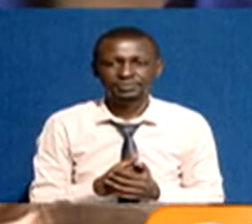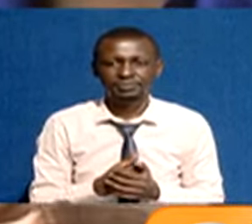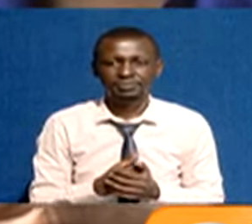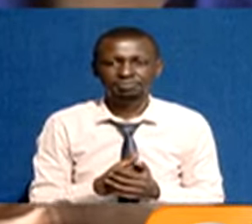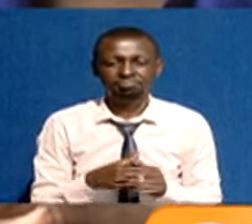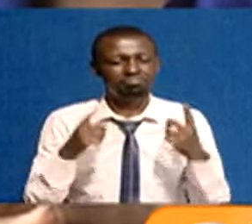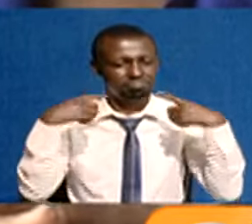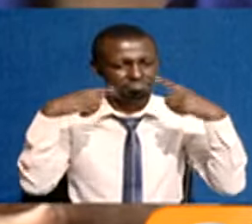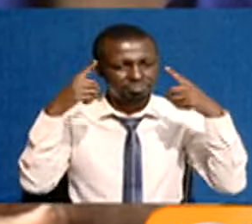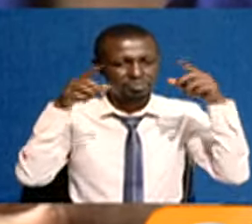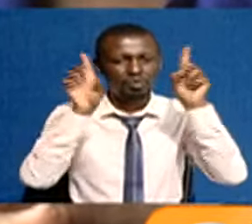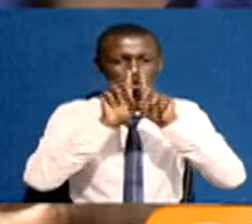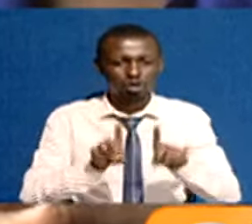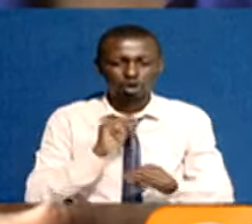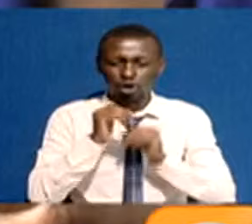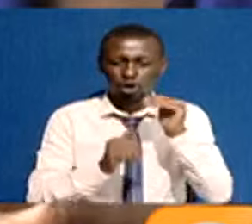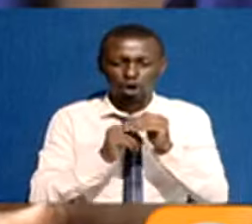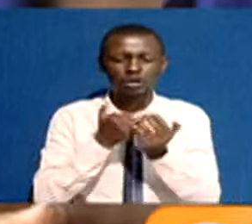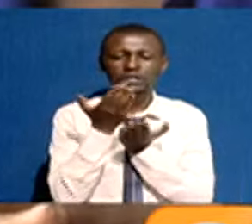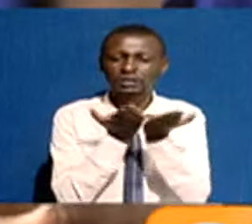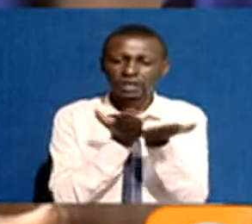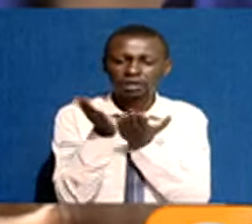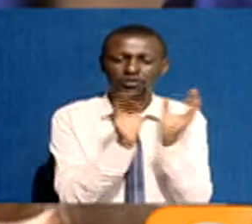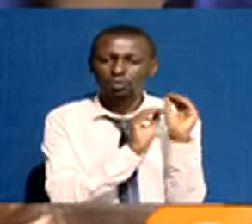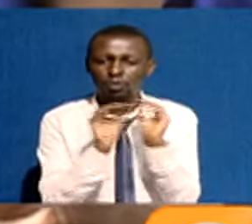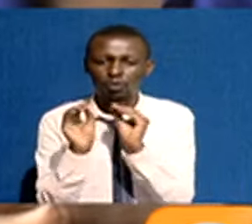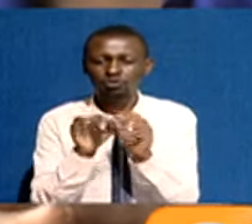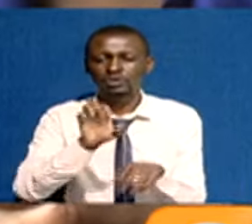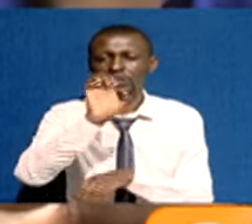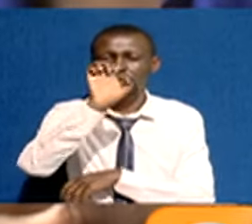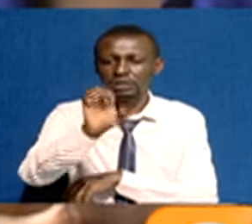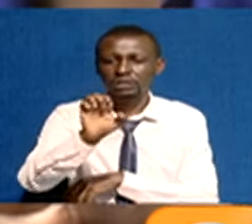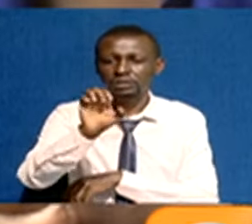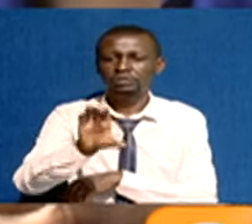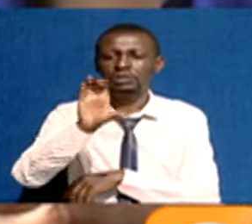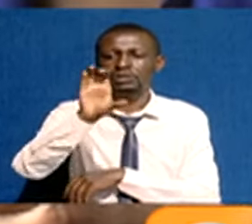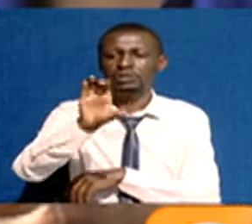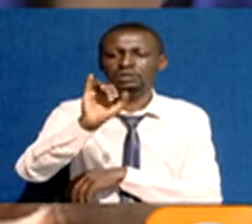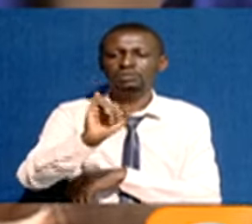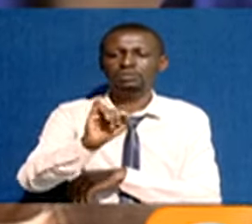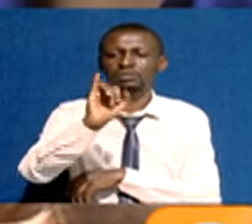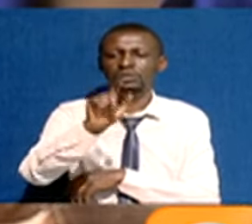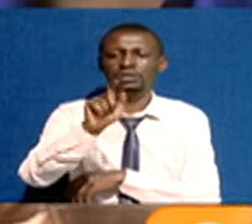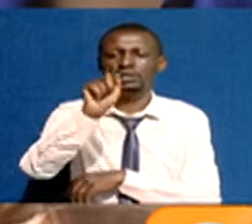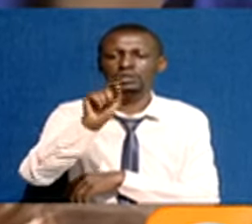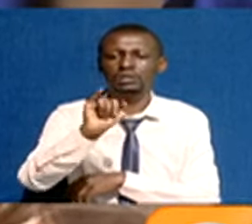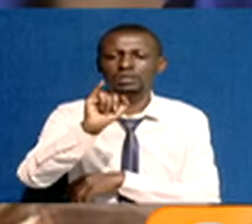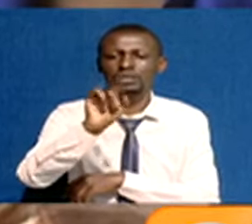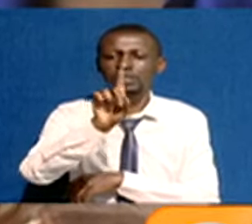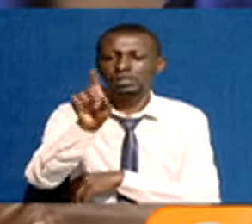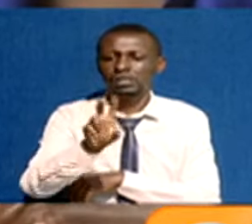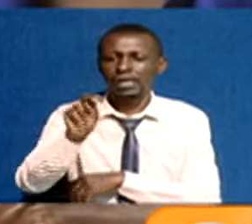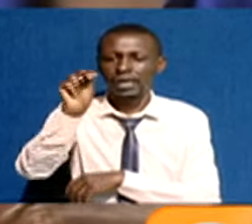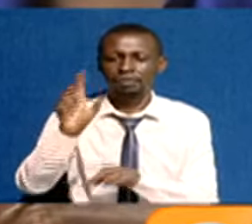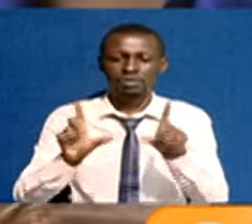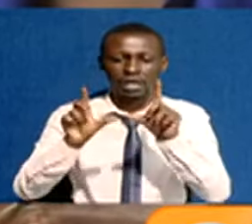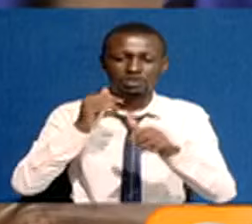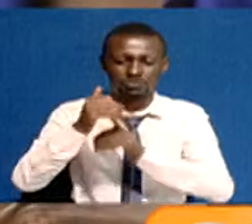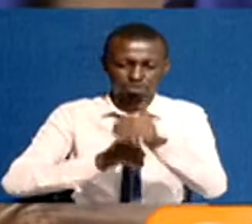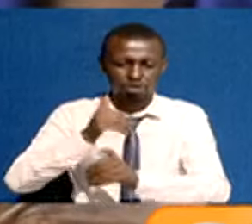successfully uploaded all our services to e-citizen. We have streamlined the licensing process